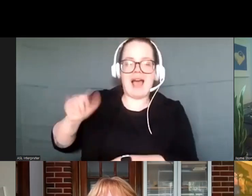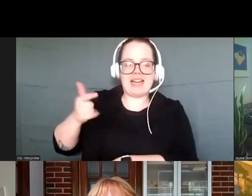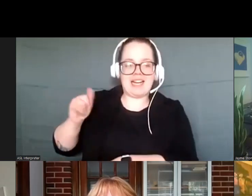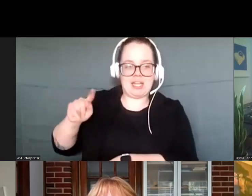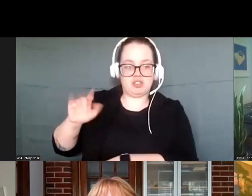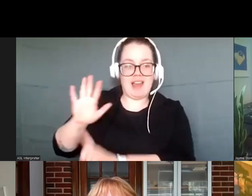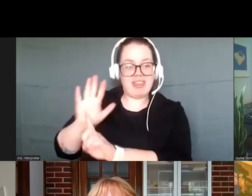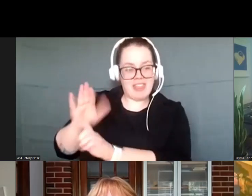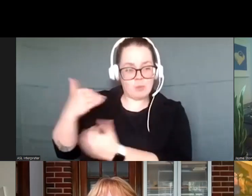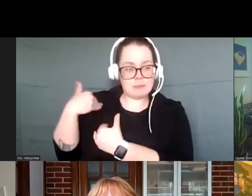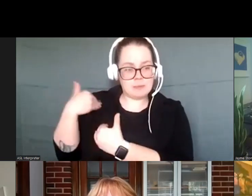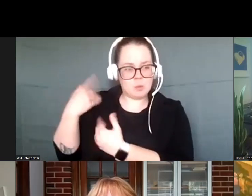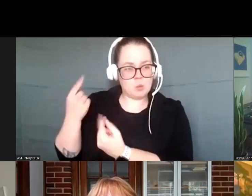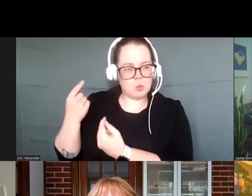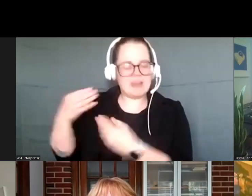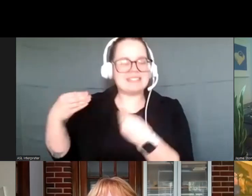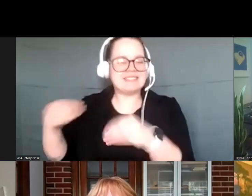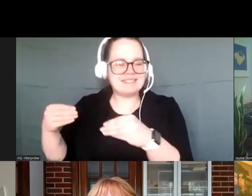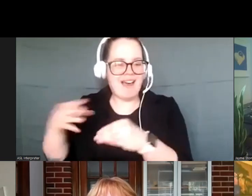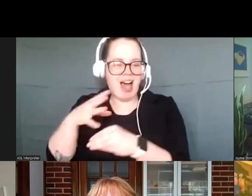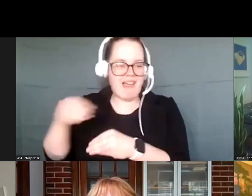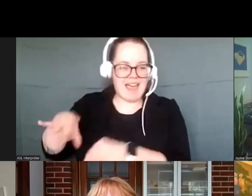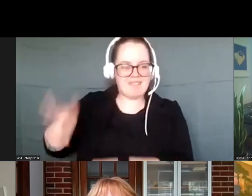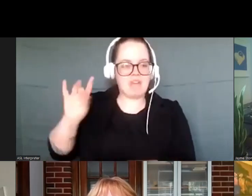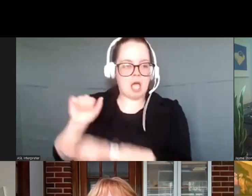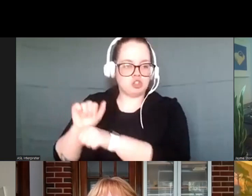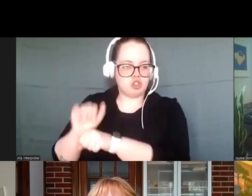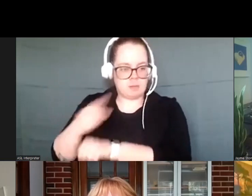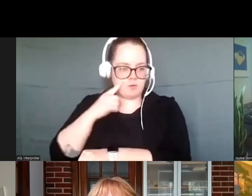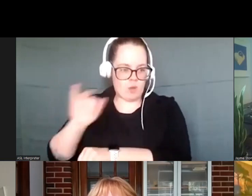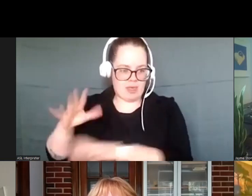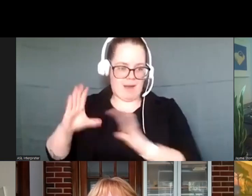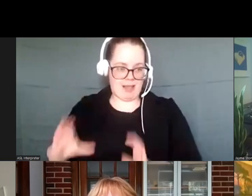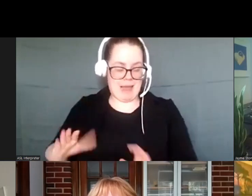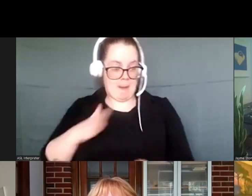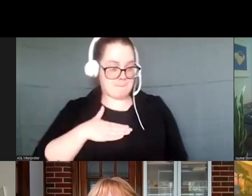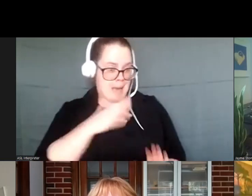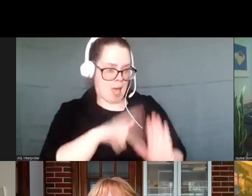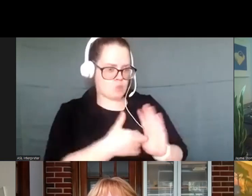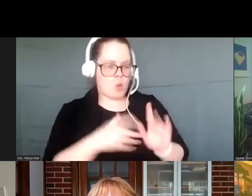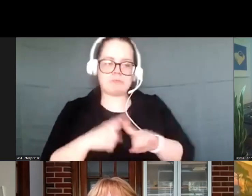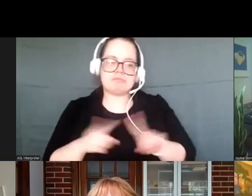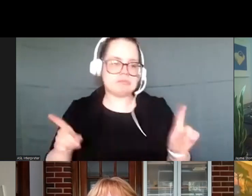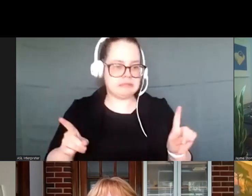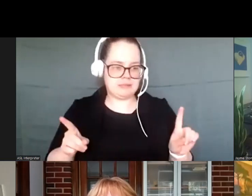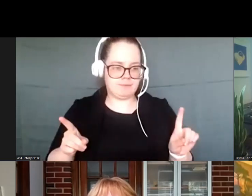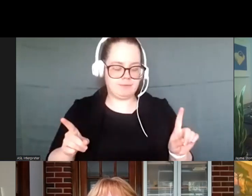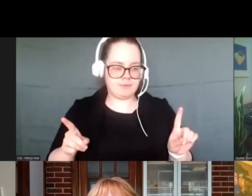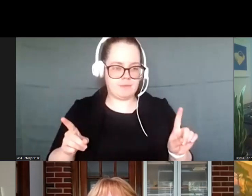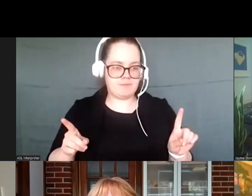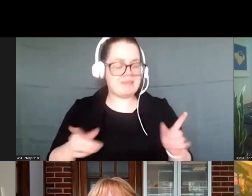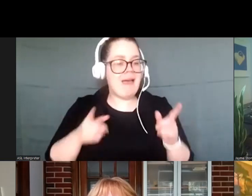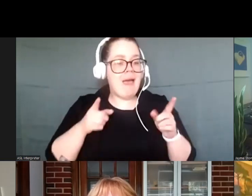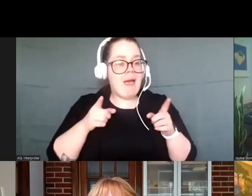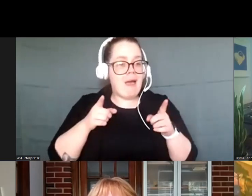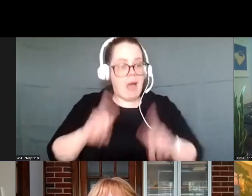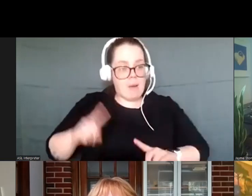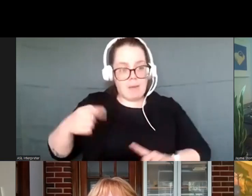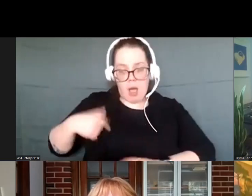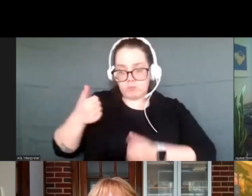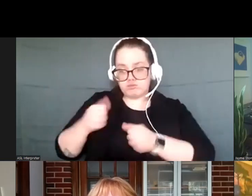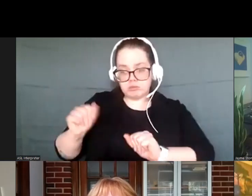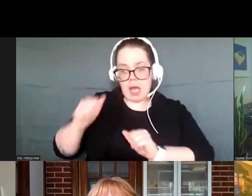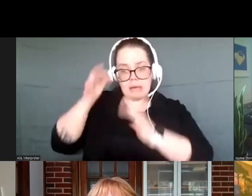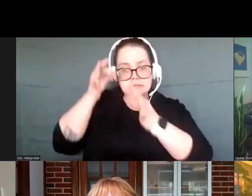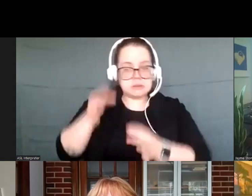client and get gigs for that client. Mine is very different. When I'm trying to decide, excuse me, if I want to take a client